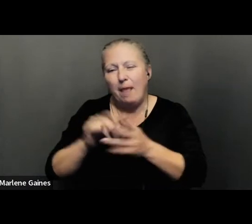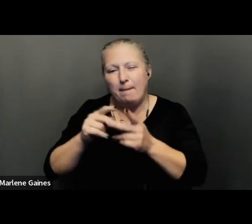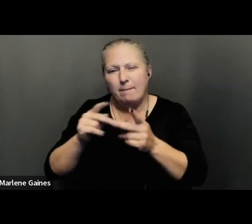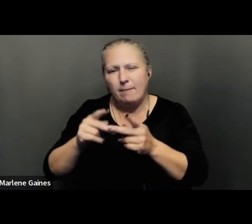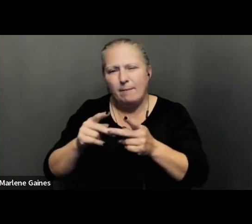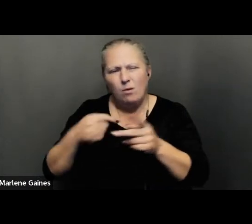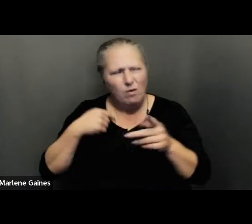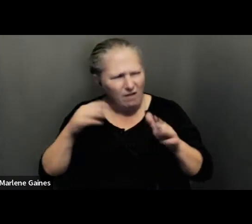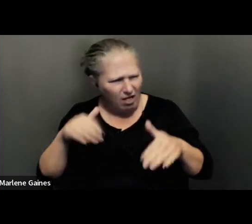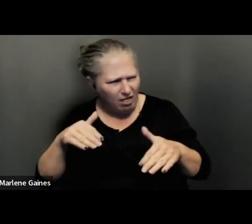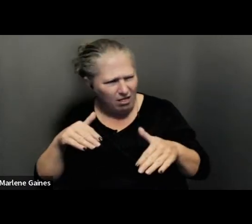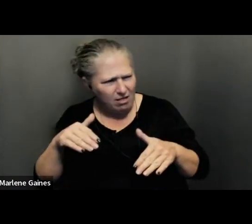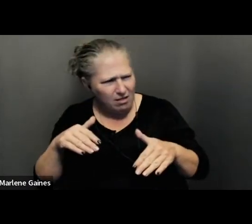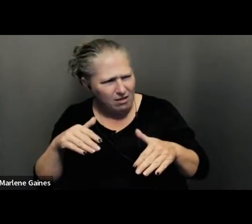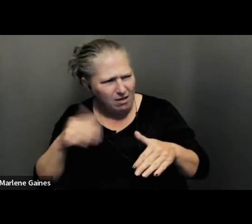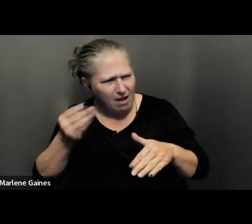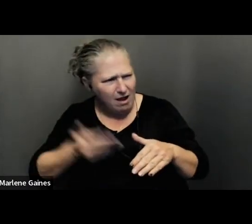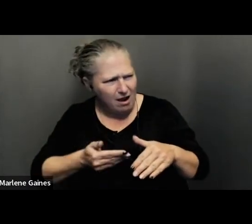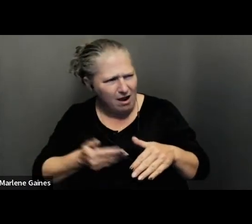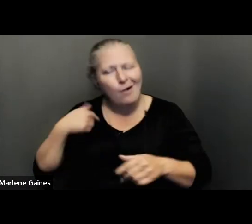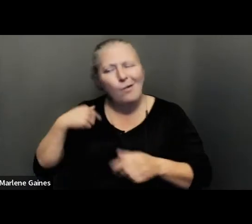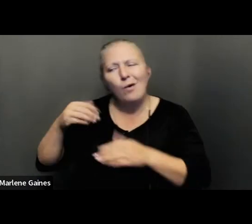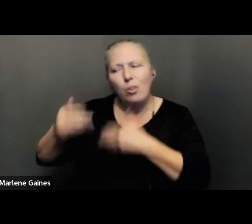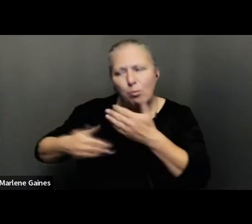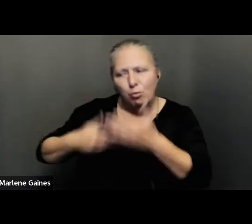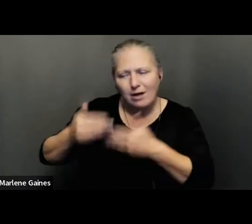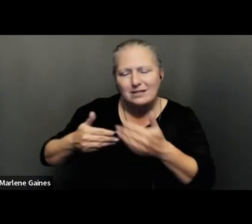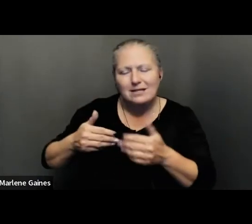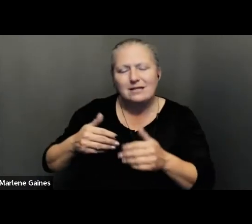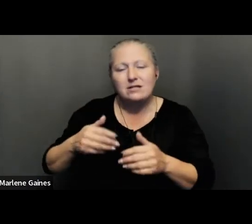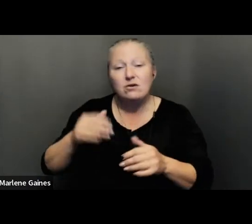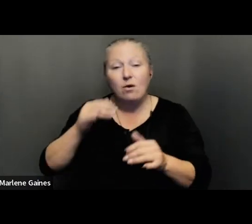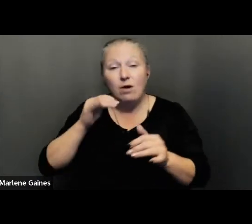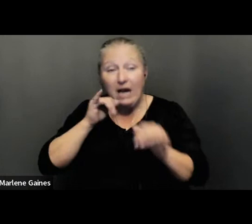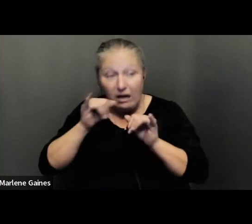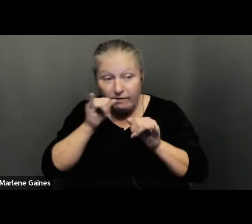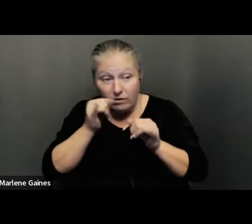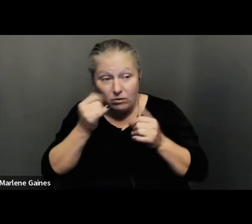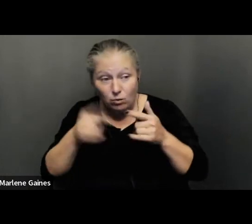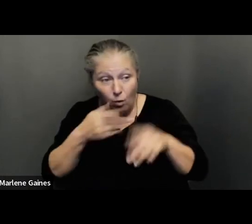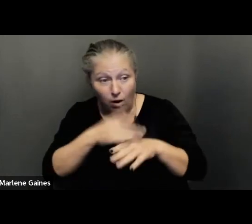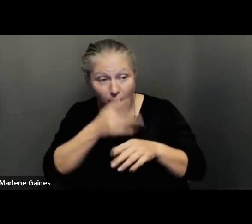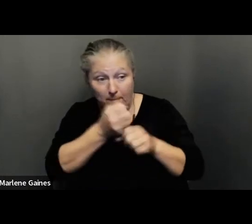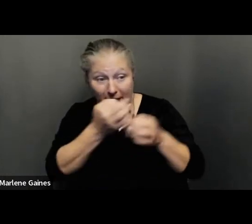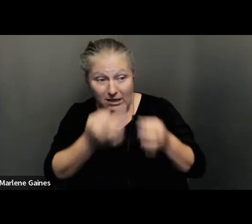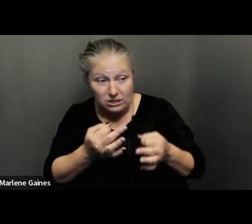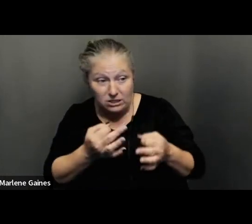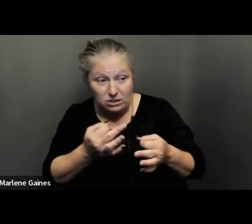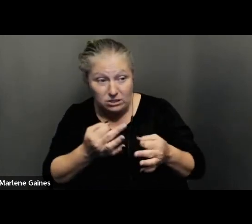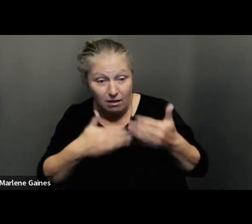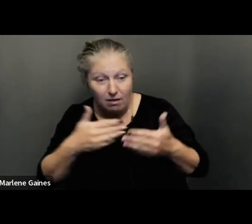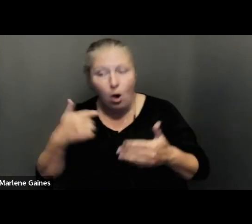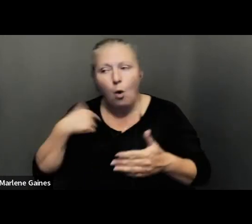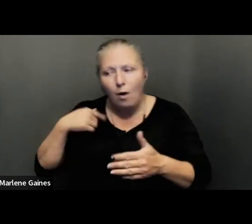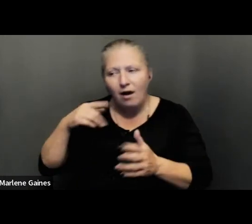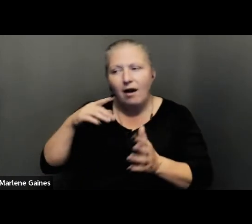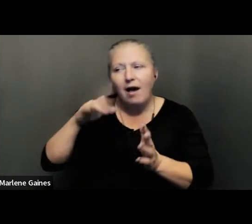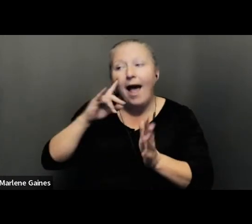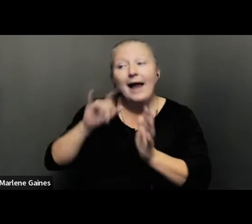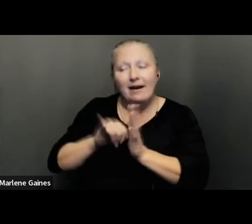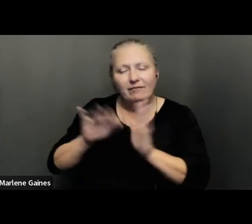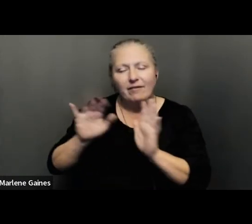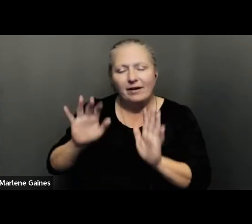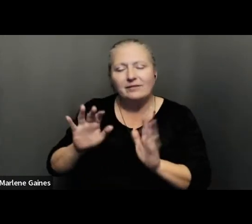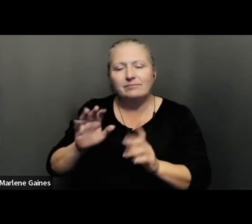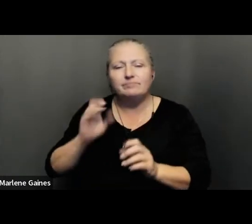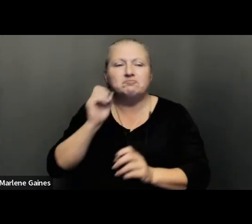filled it yet? We're in the process. In the process. So there's interviews going on and you're deciding. We've identified. You identified. Yeah.